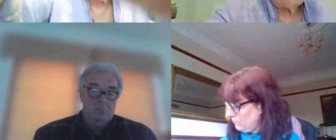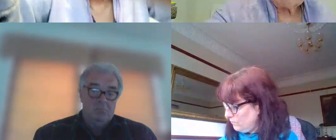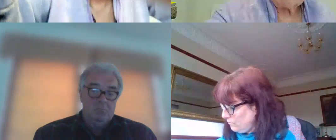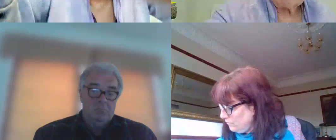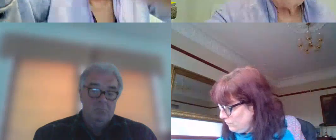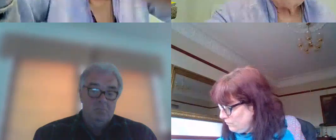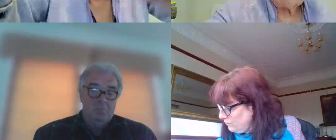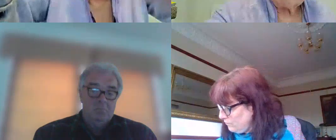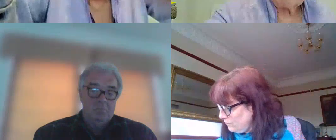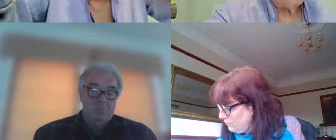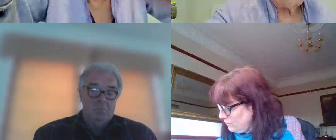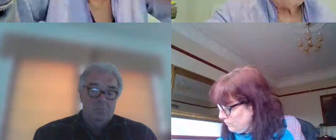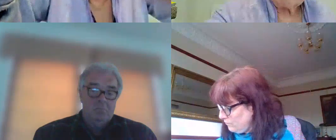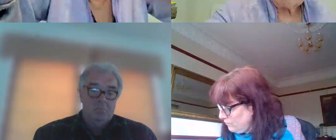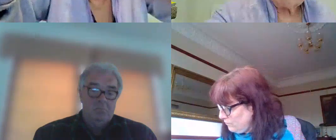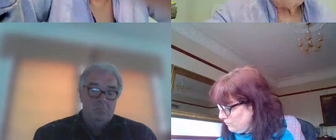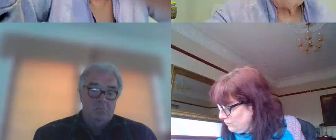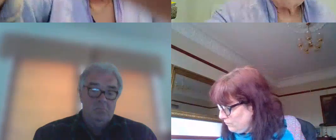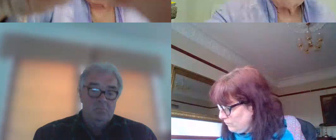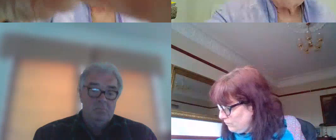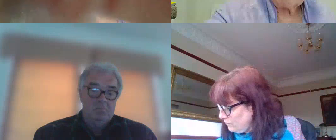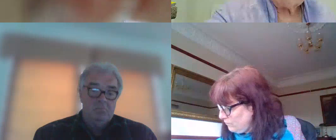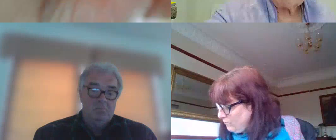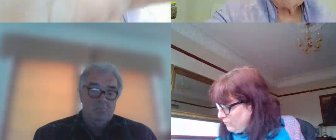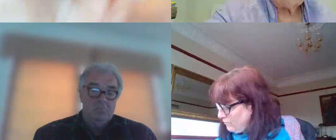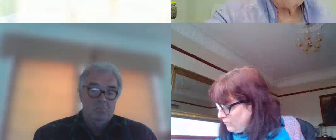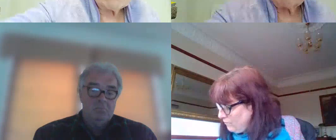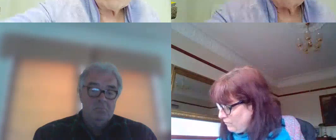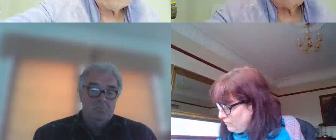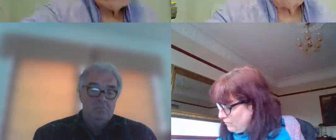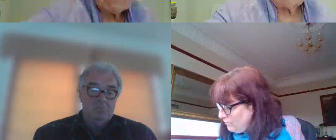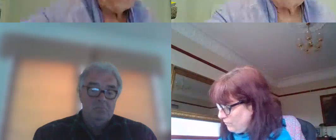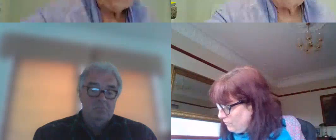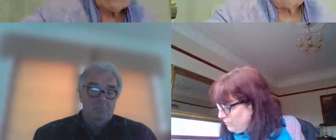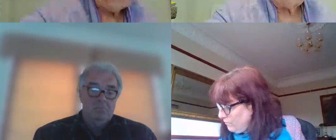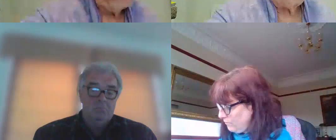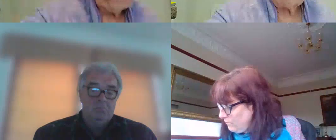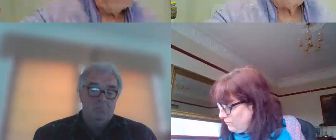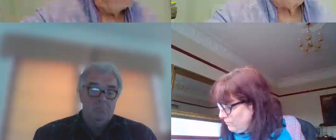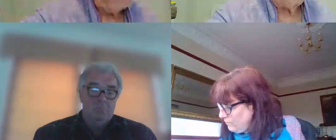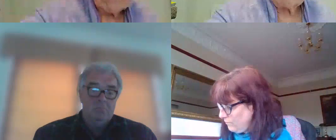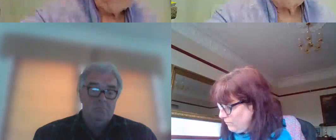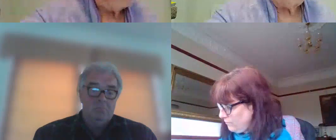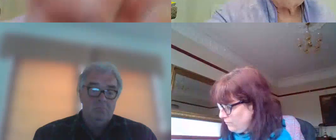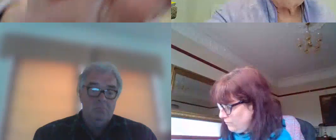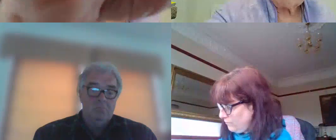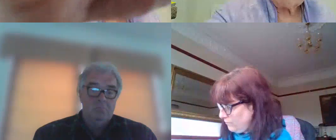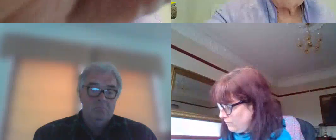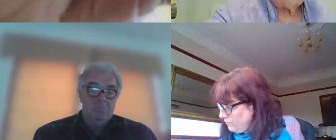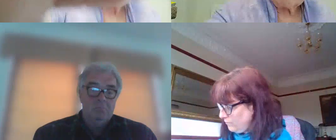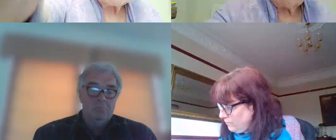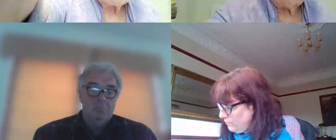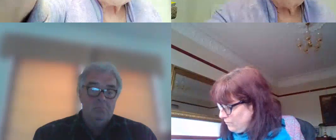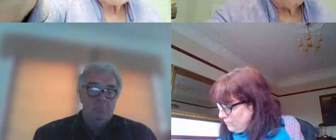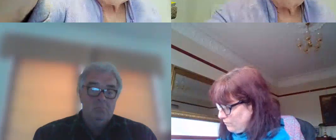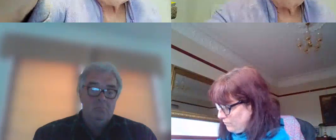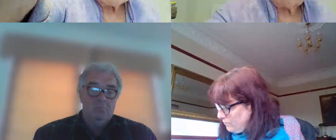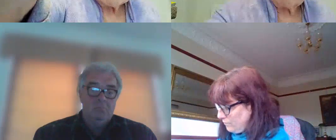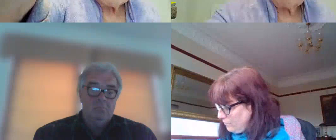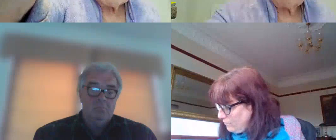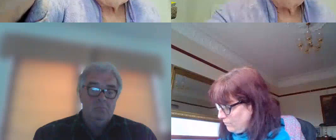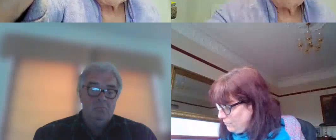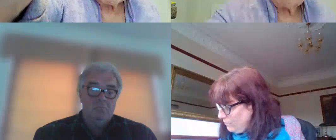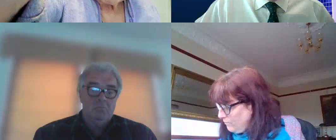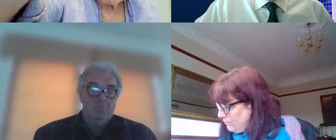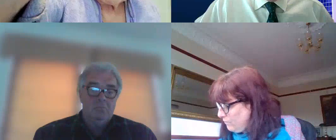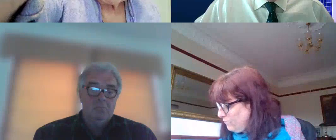or if it was an independent, would that be independent in that box? Gordon, you want to pick that one? It would be where it